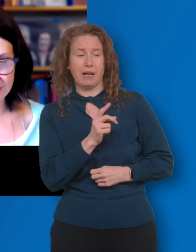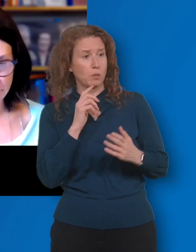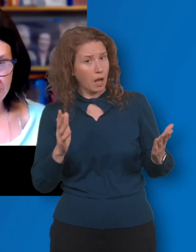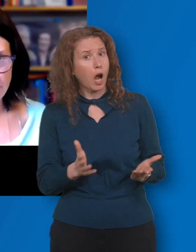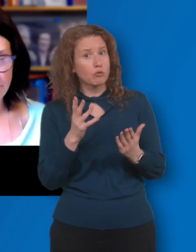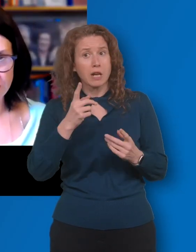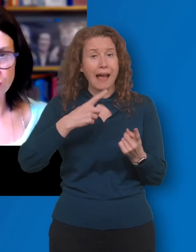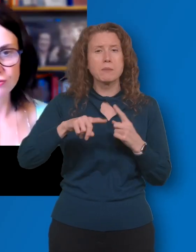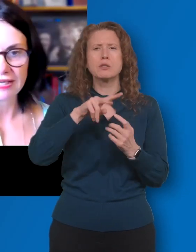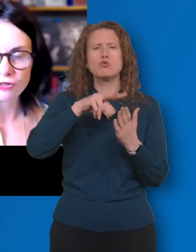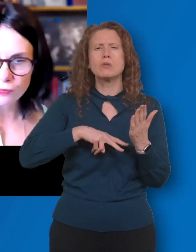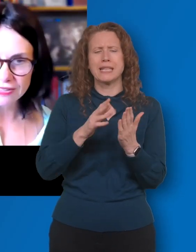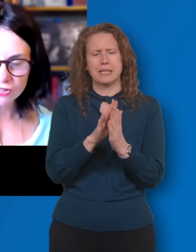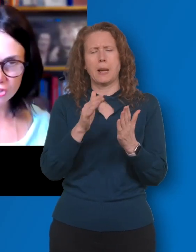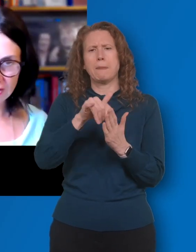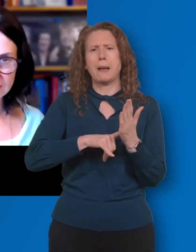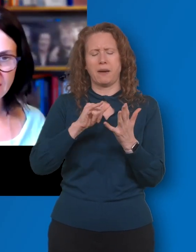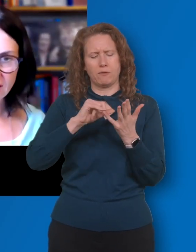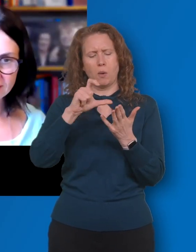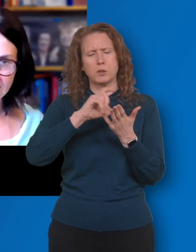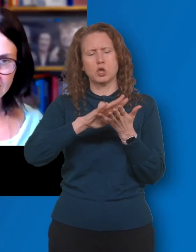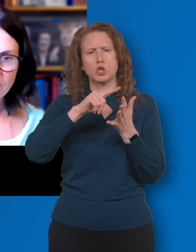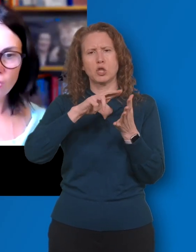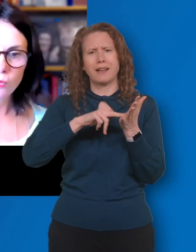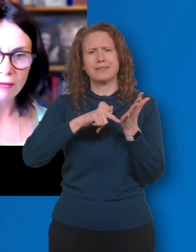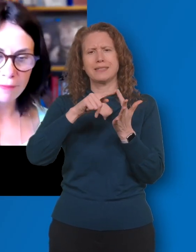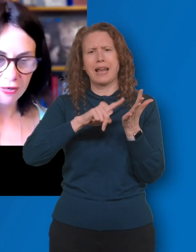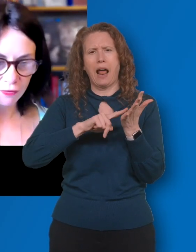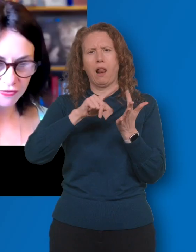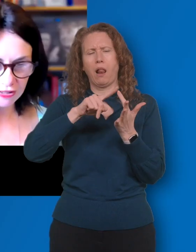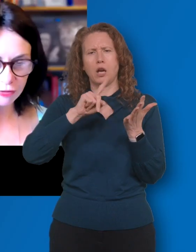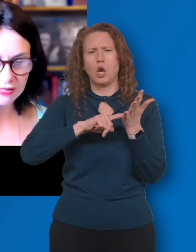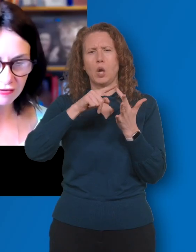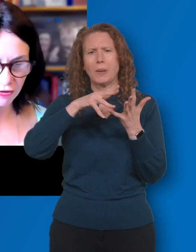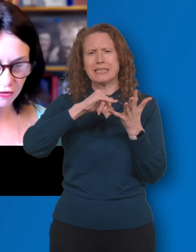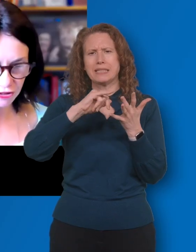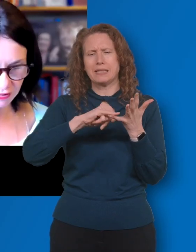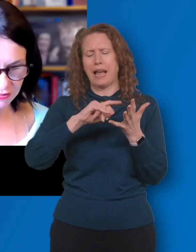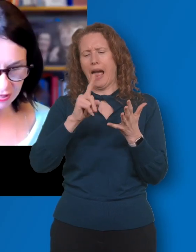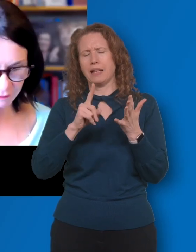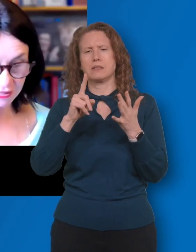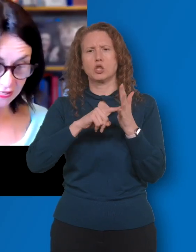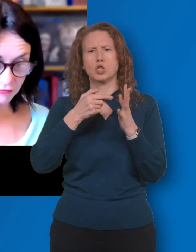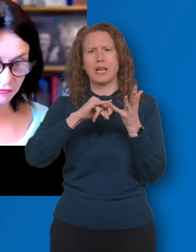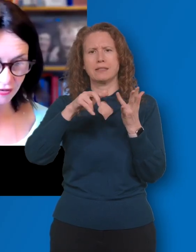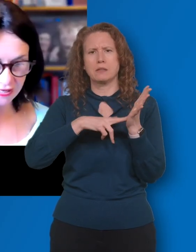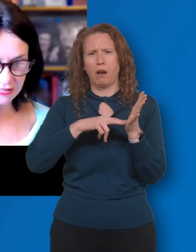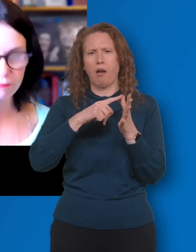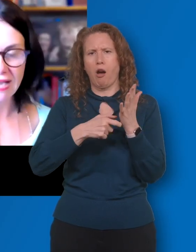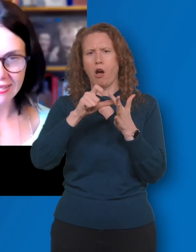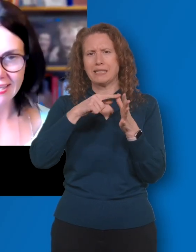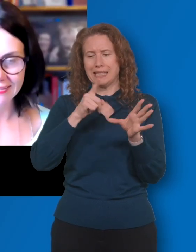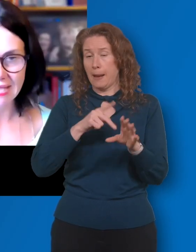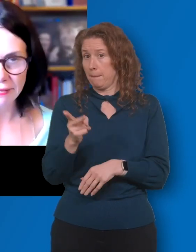to read the paper by Chantel Lewis and Jason Arday, who are both neurodivergent, identify